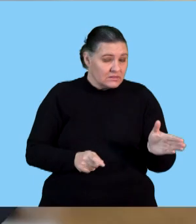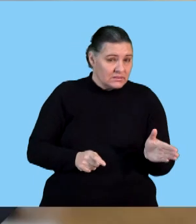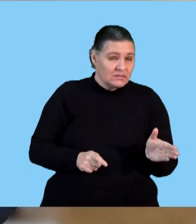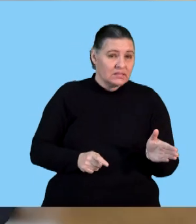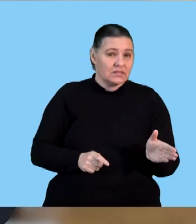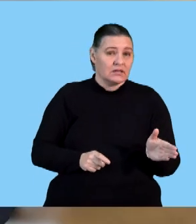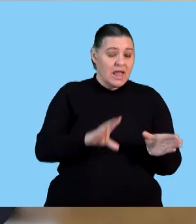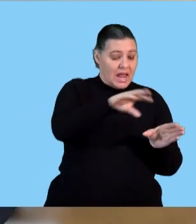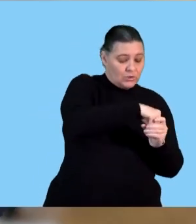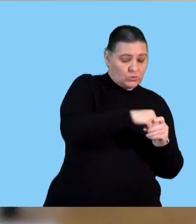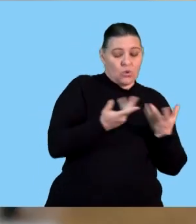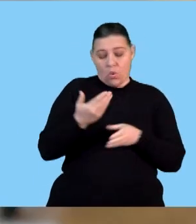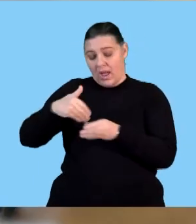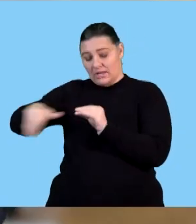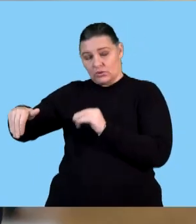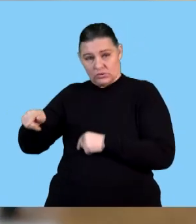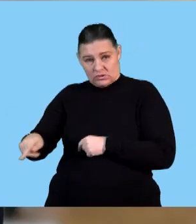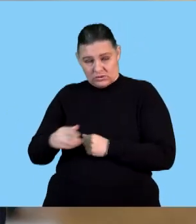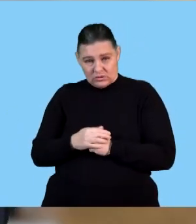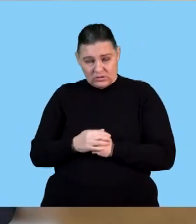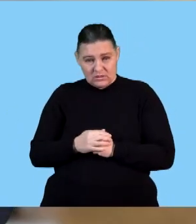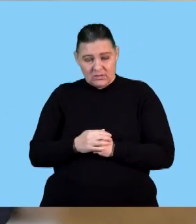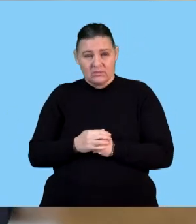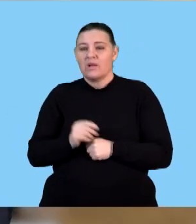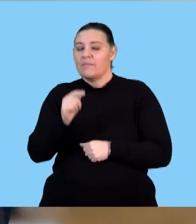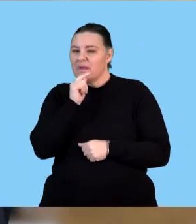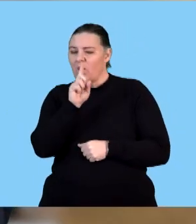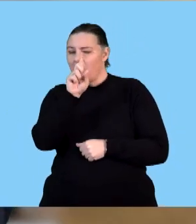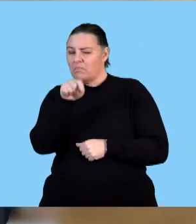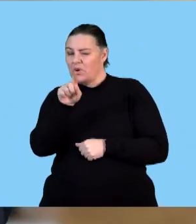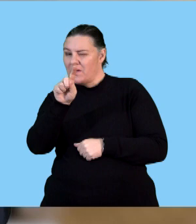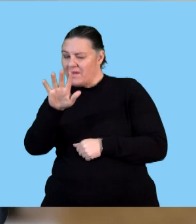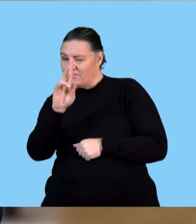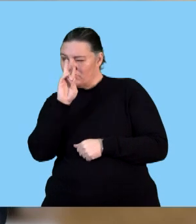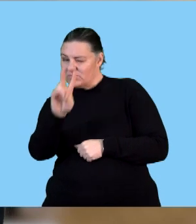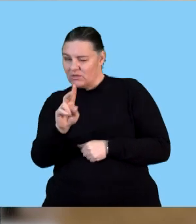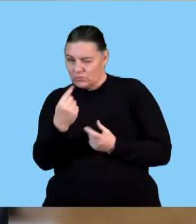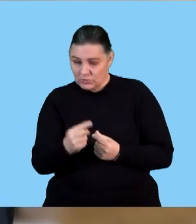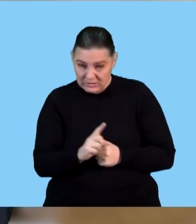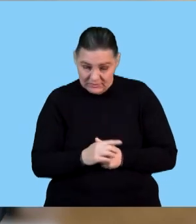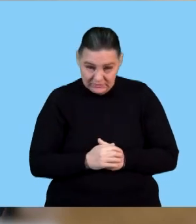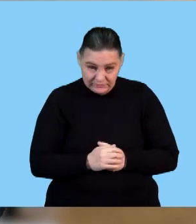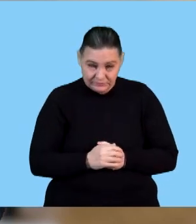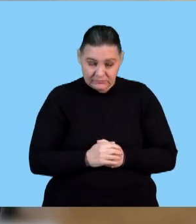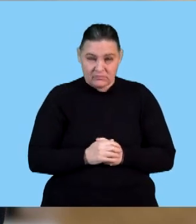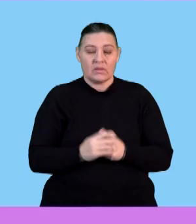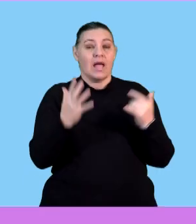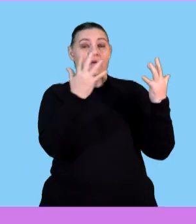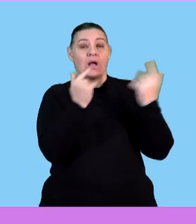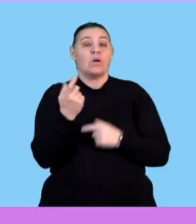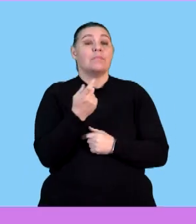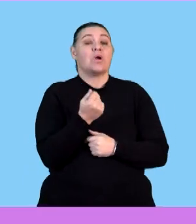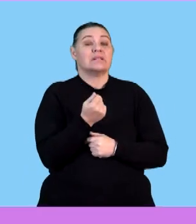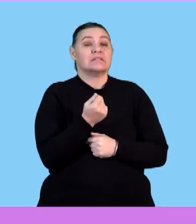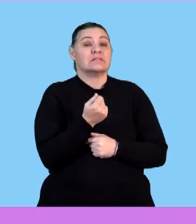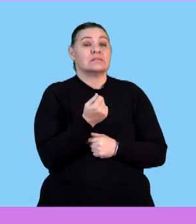types. Either it includes VAT or it excludes VAT. It's got something to do with that 1,15. Let's see what we need to do here.